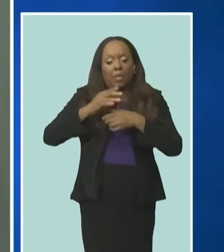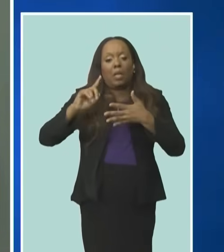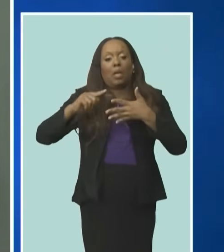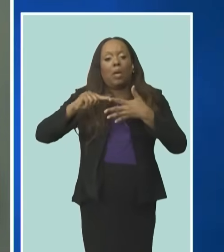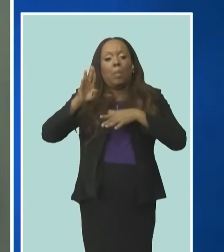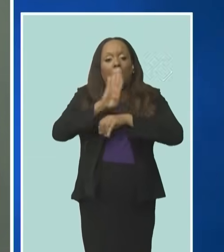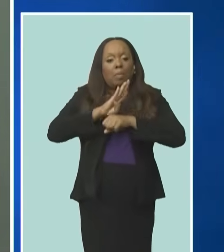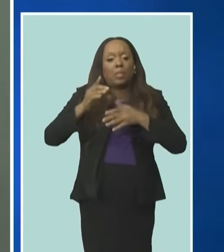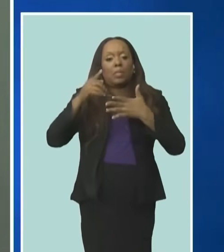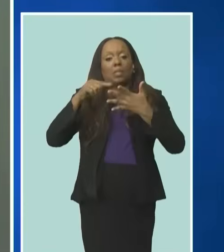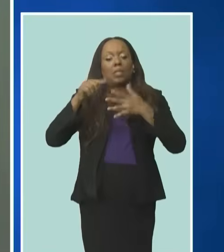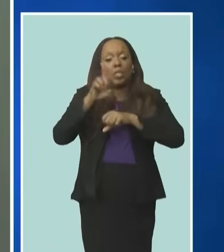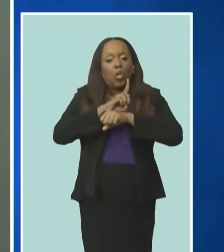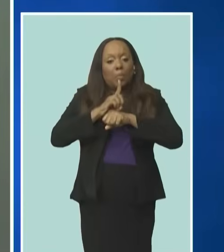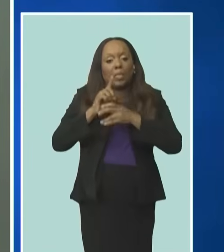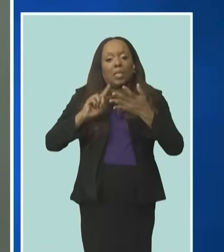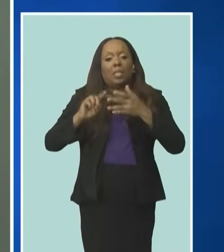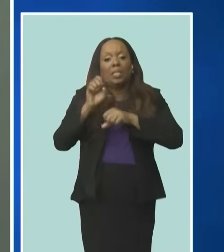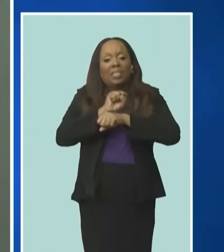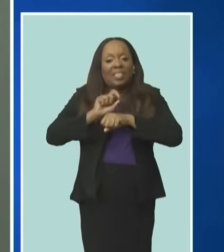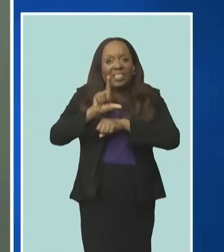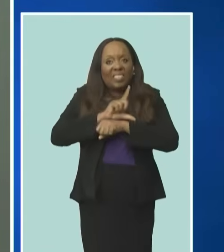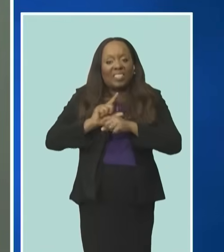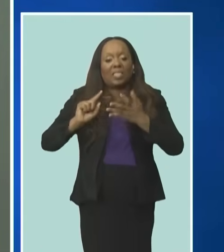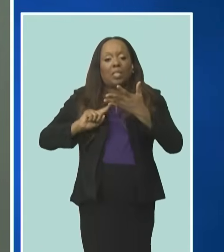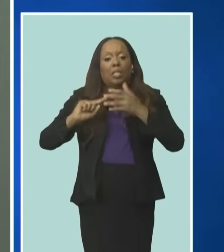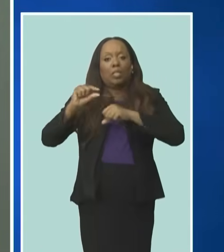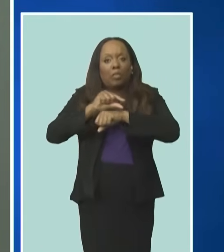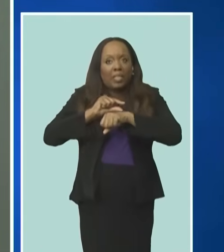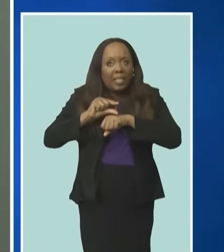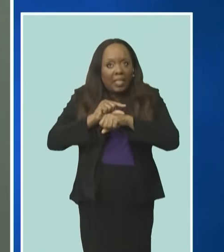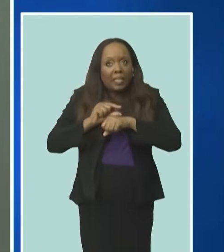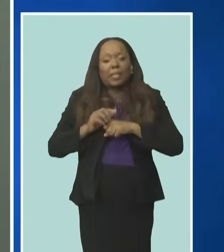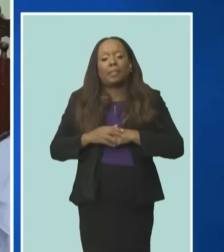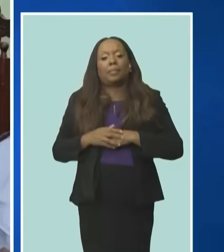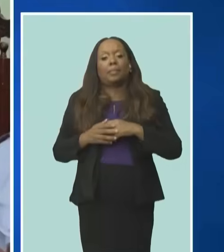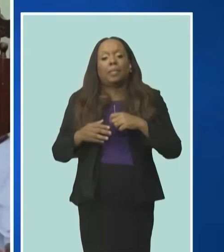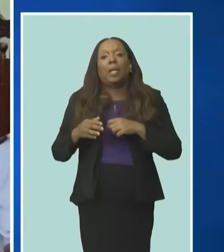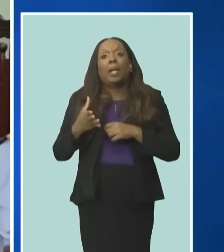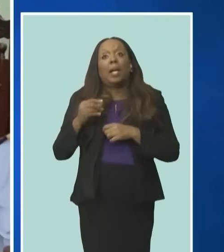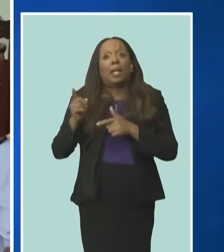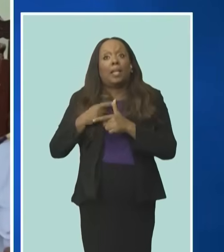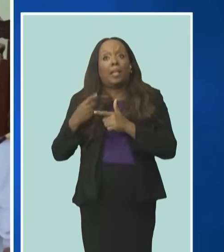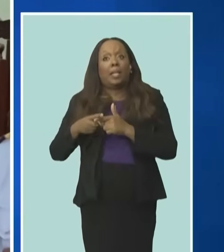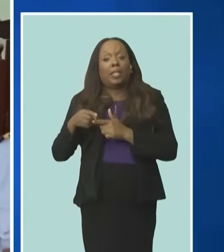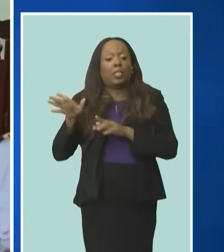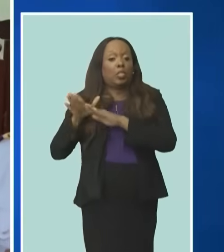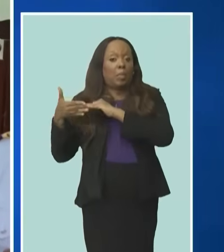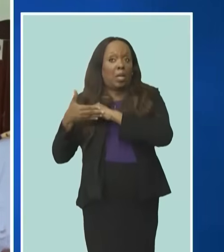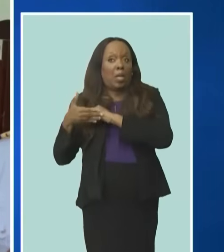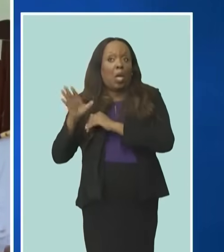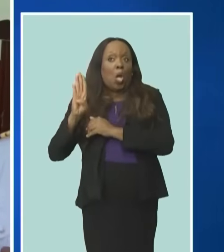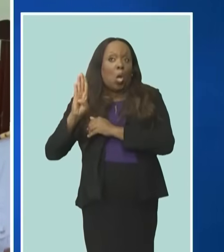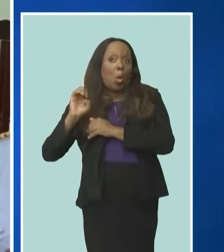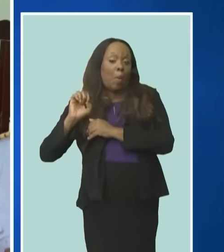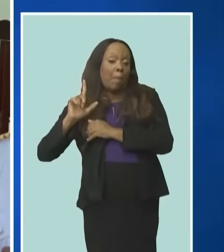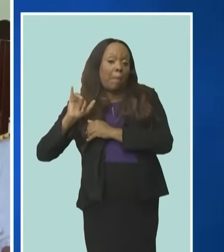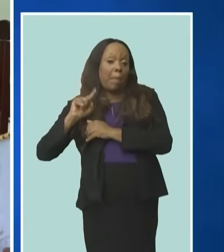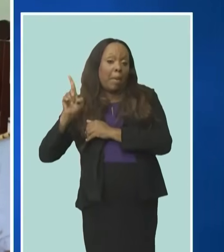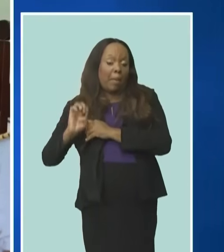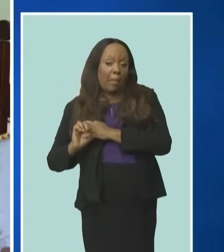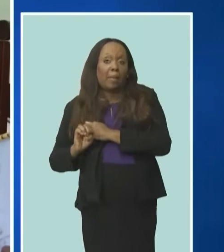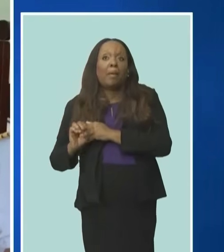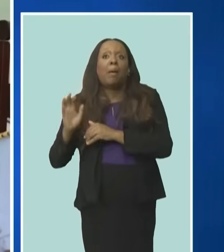Dominica, Grenada, St. Lucia, and 2 non-RSS countries, Belize and Jamaica, completed 5 weeks of